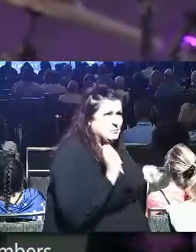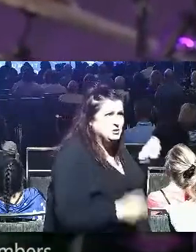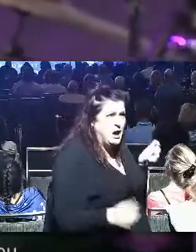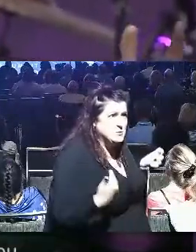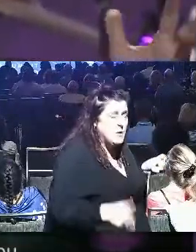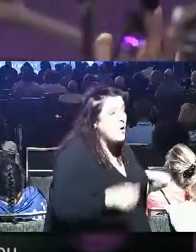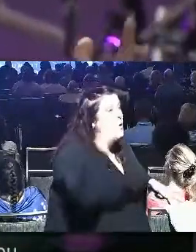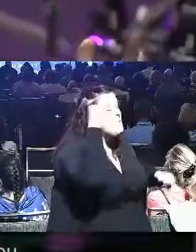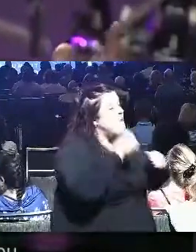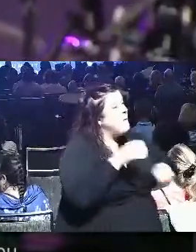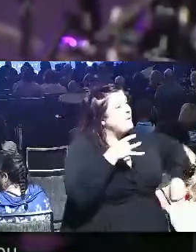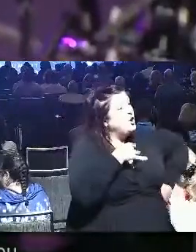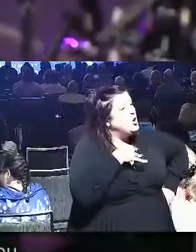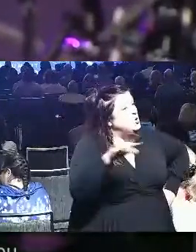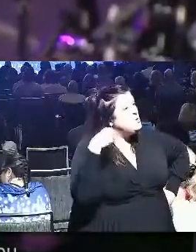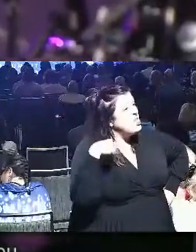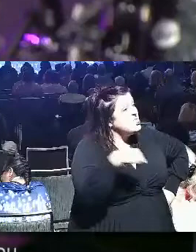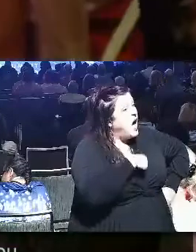when you didn't like the church?